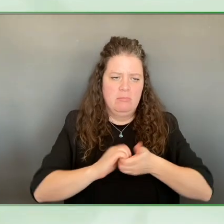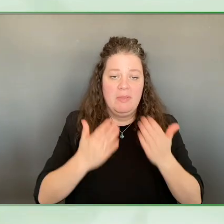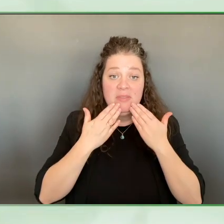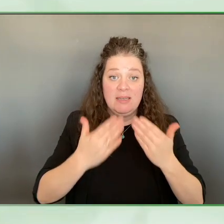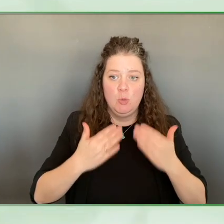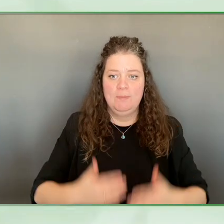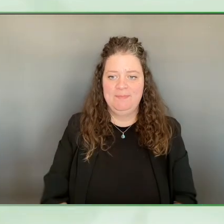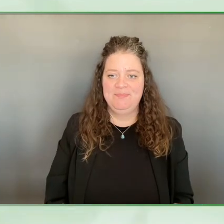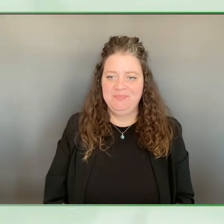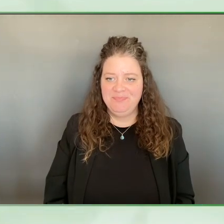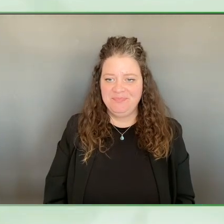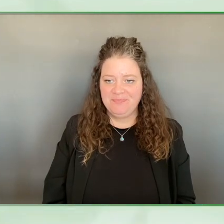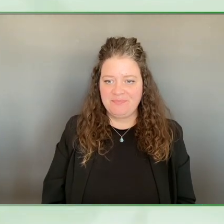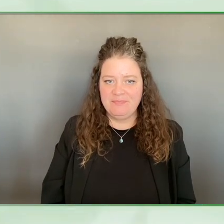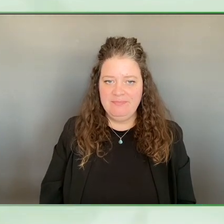to go?